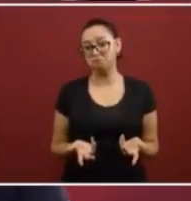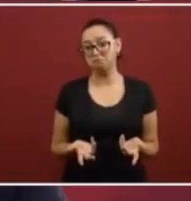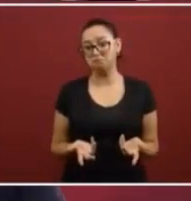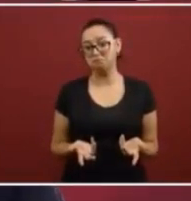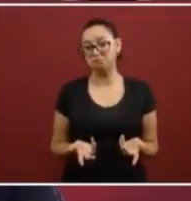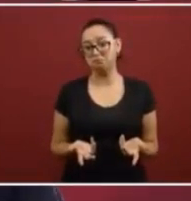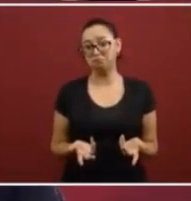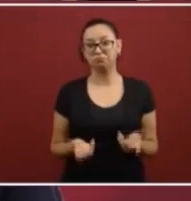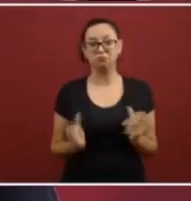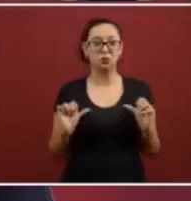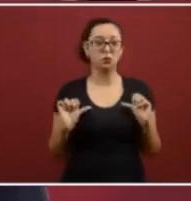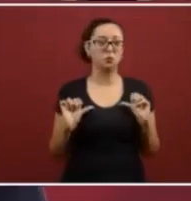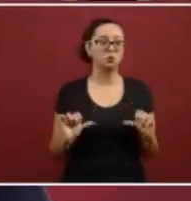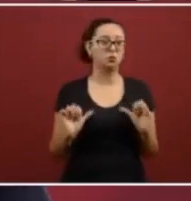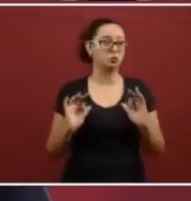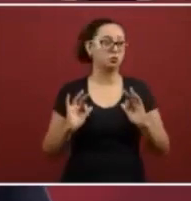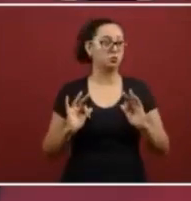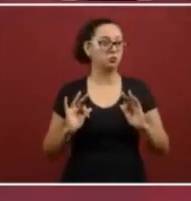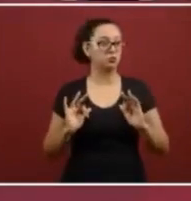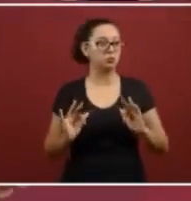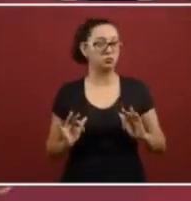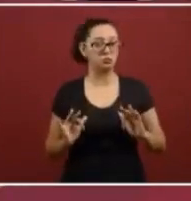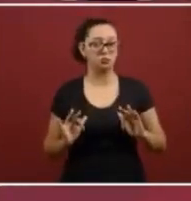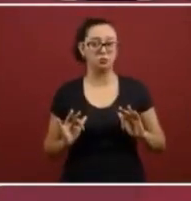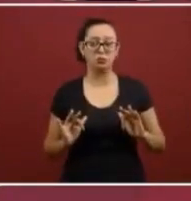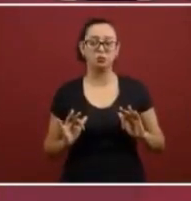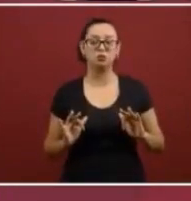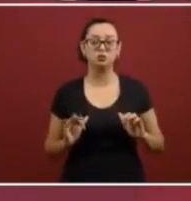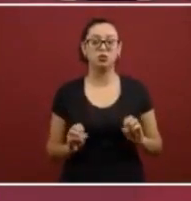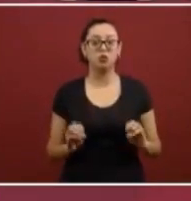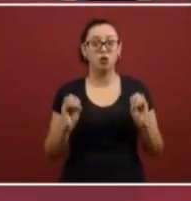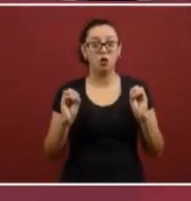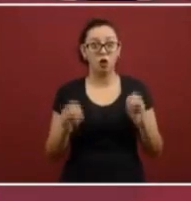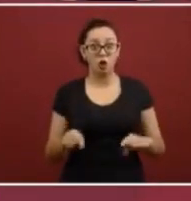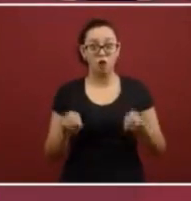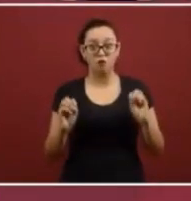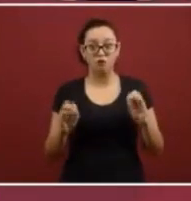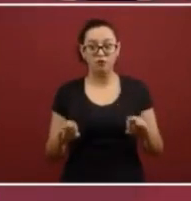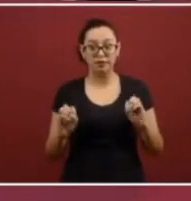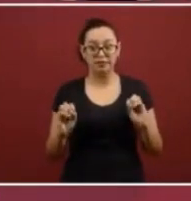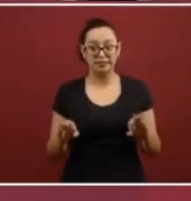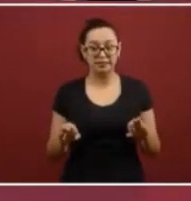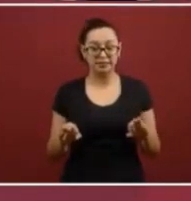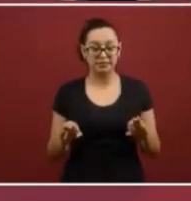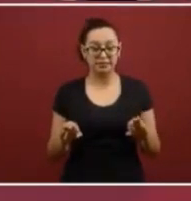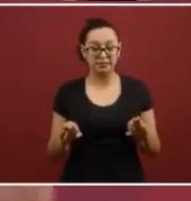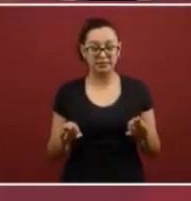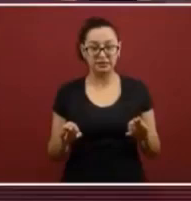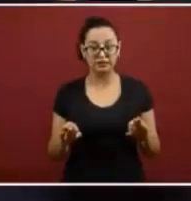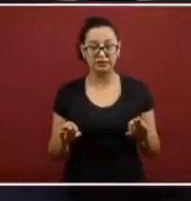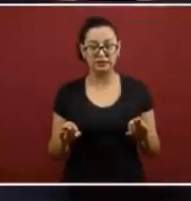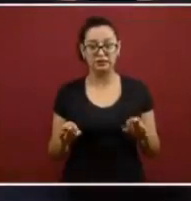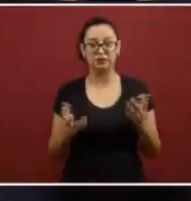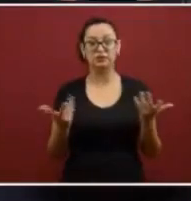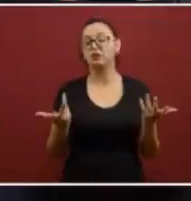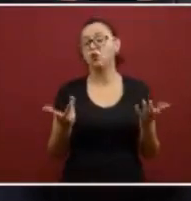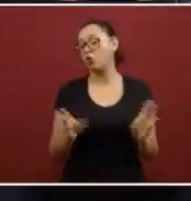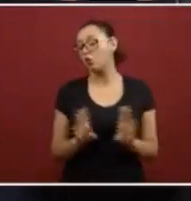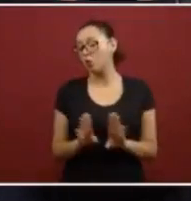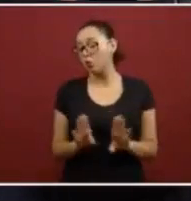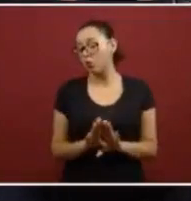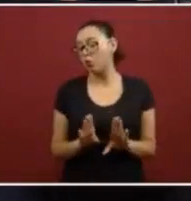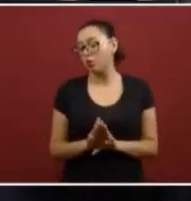tener todas las comodidades, and have all the conveniences, all the oficinas. comforts in the offices. The en offices México,